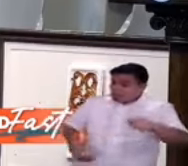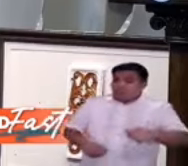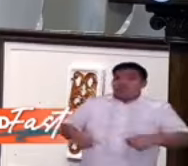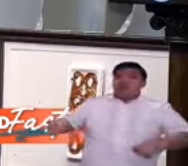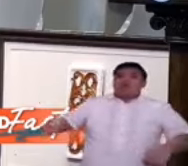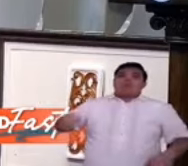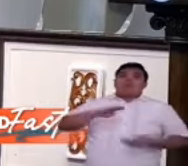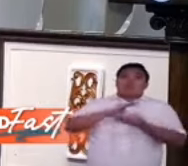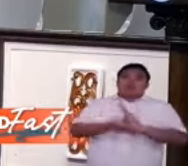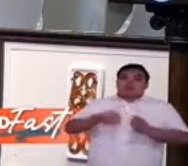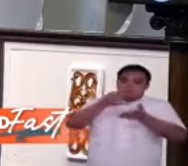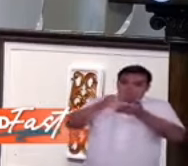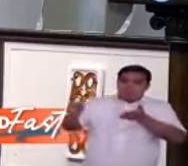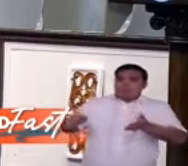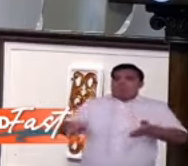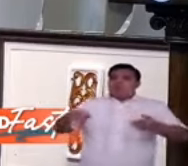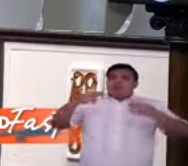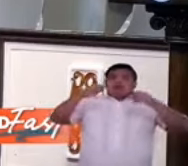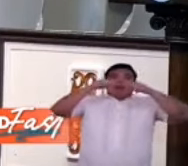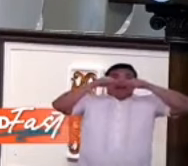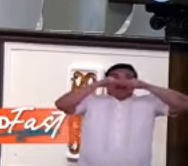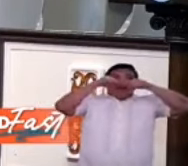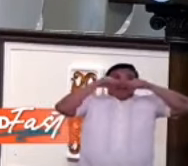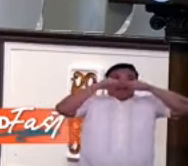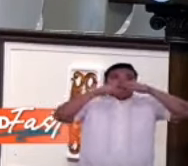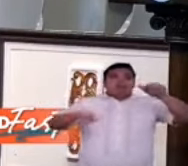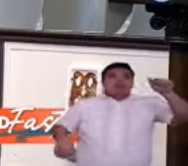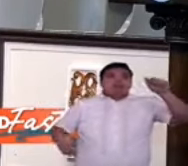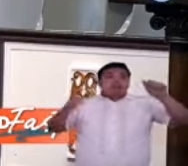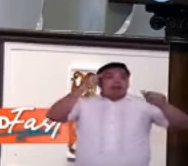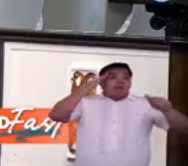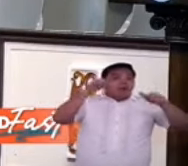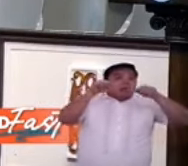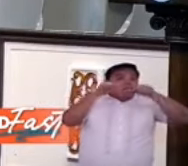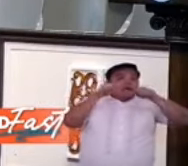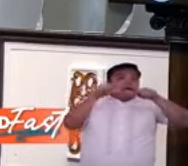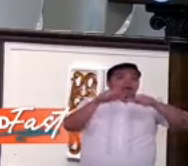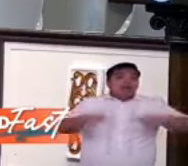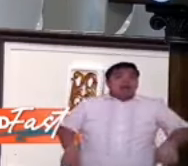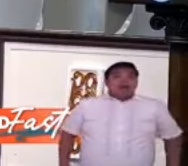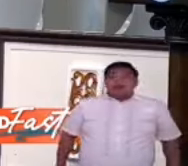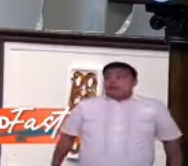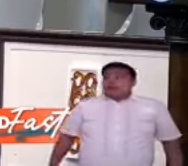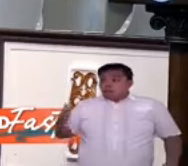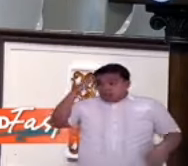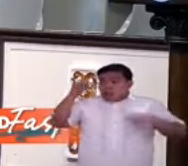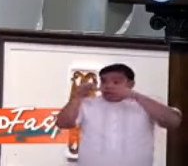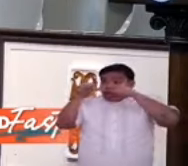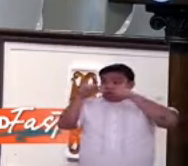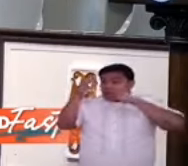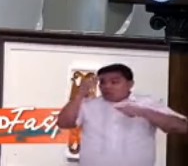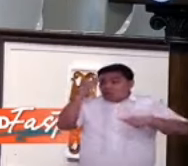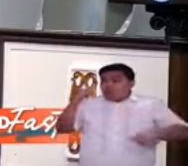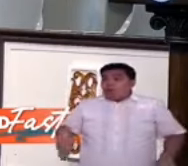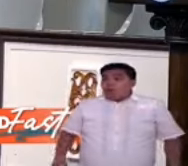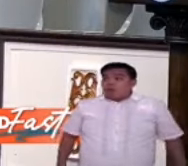Very quickly, later we're going to have a little guidance. So, you love your child. Secondly, you discipline because of the nature of